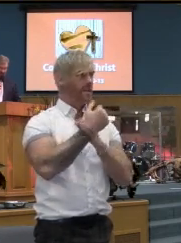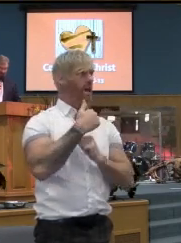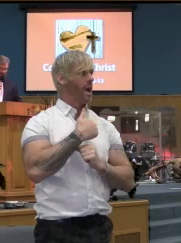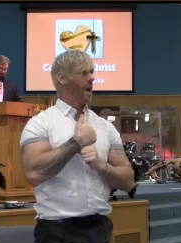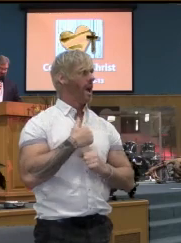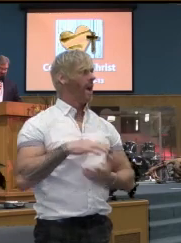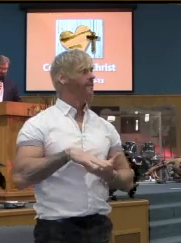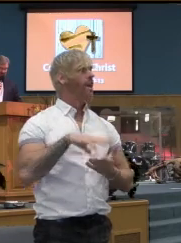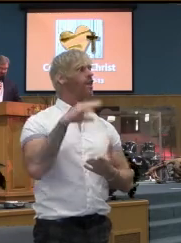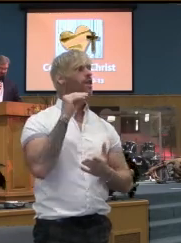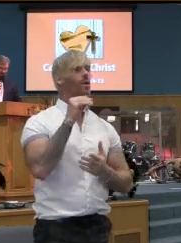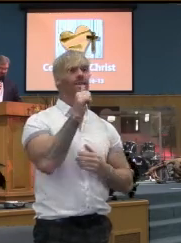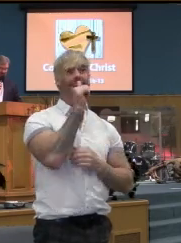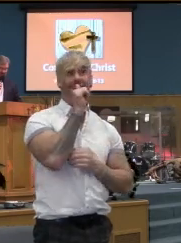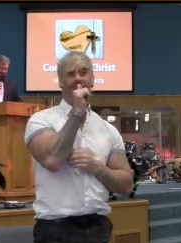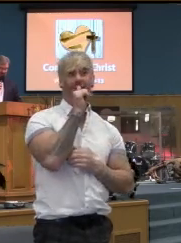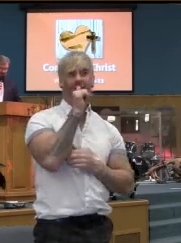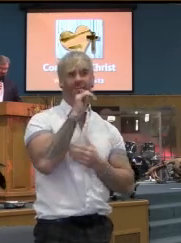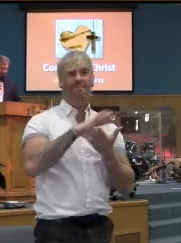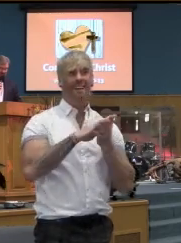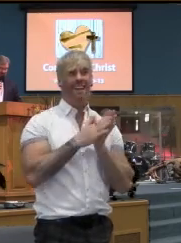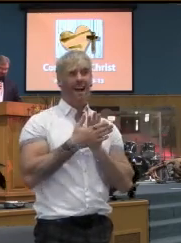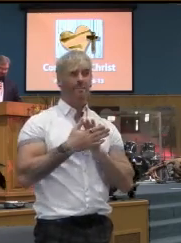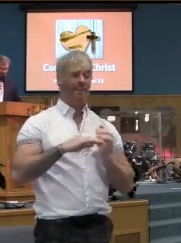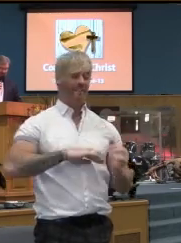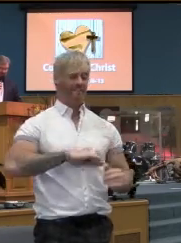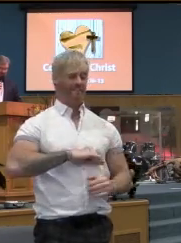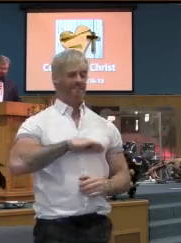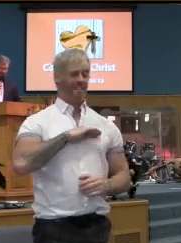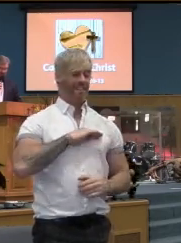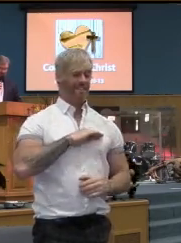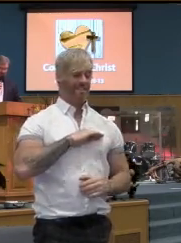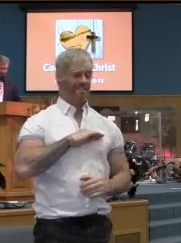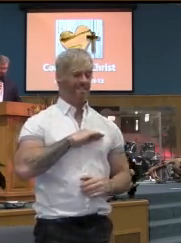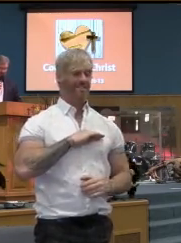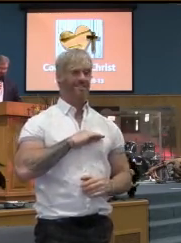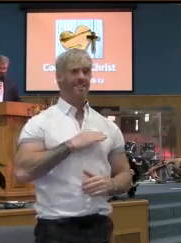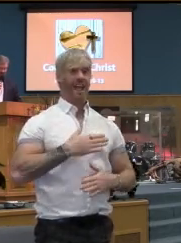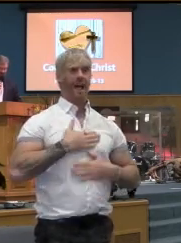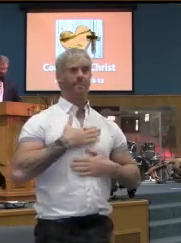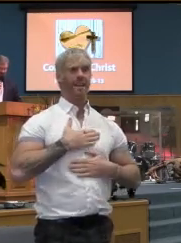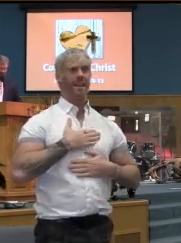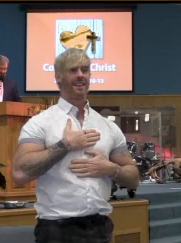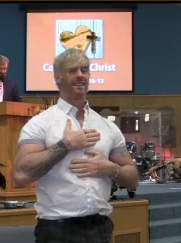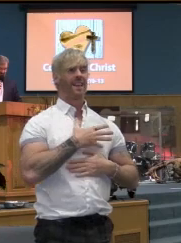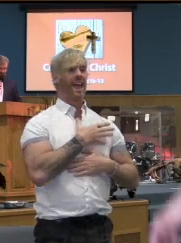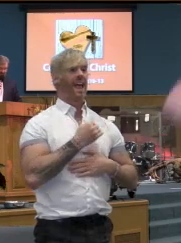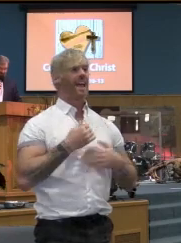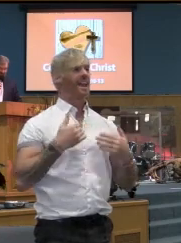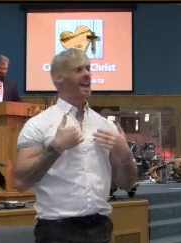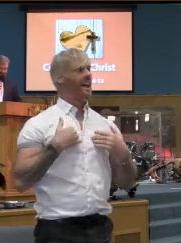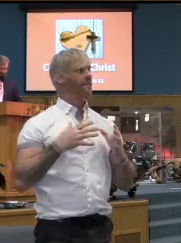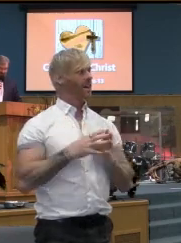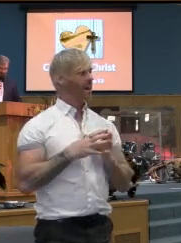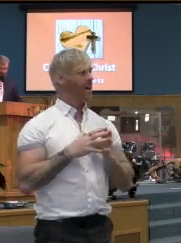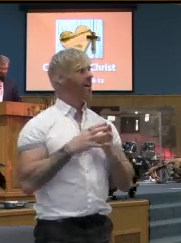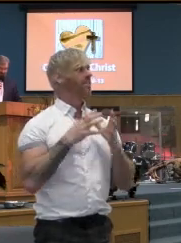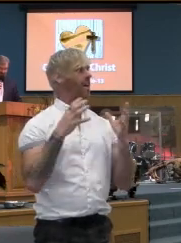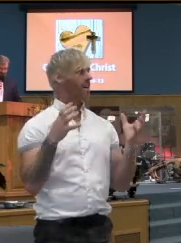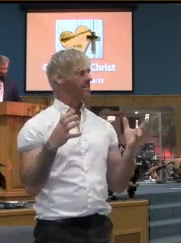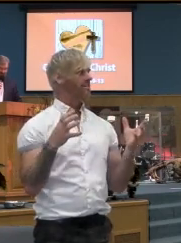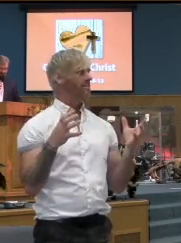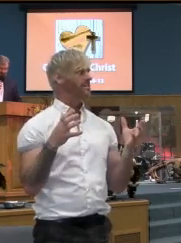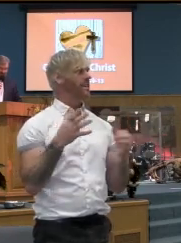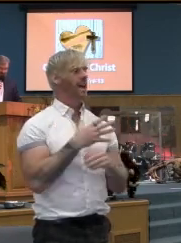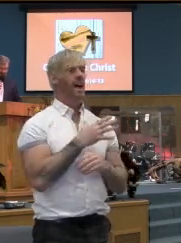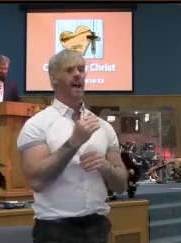learned the secret of being filled and going hungry, both of having abundance and suffering need.